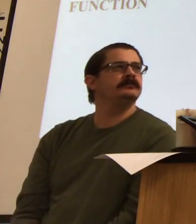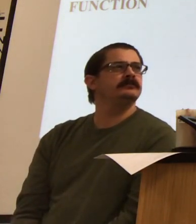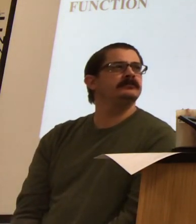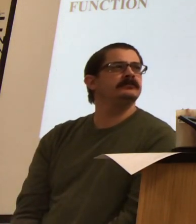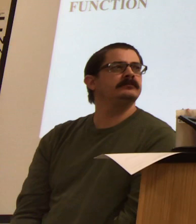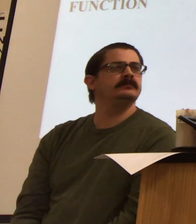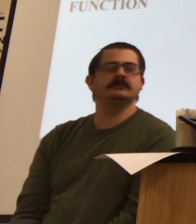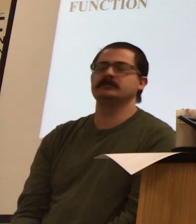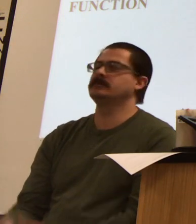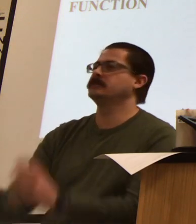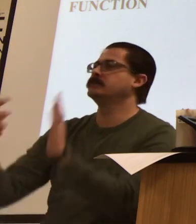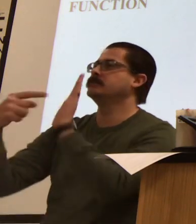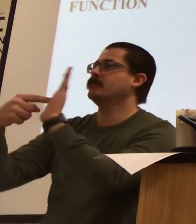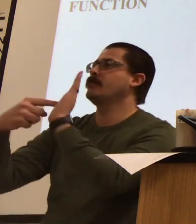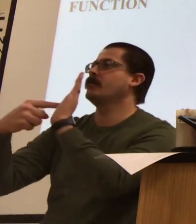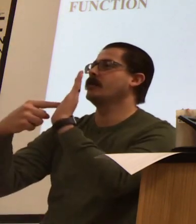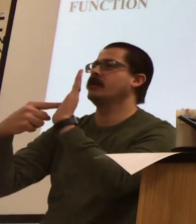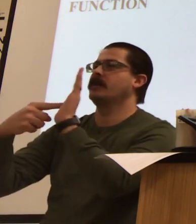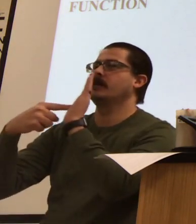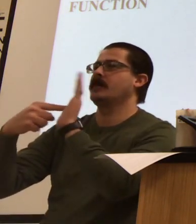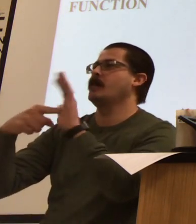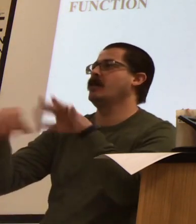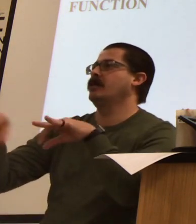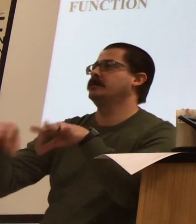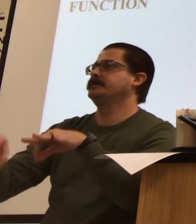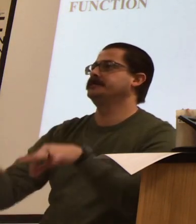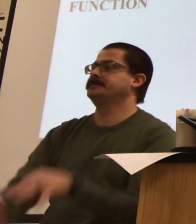Let me give you one example of that.